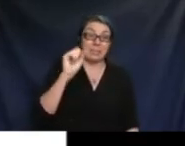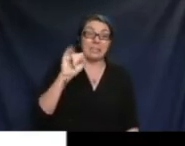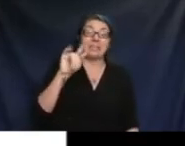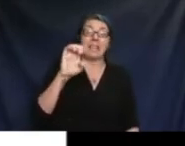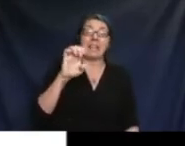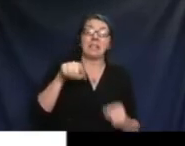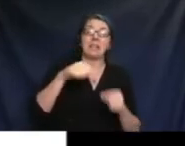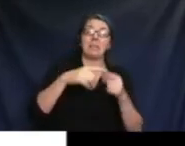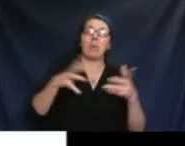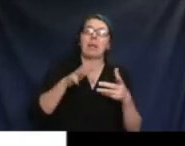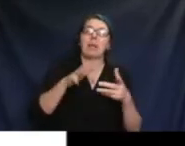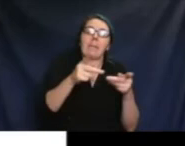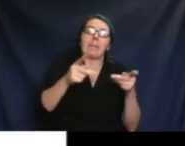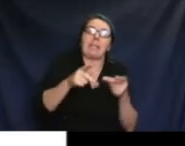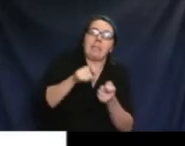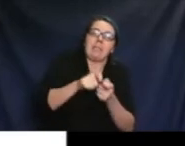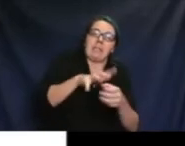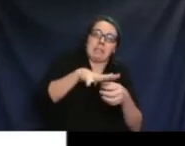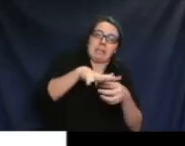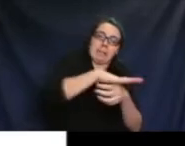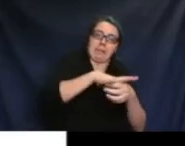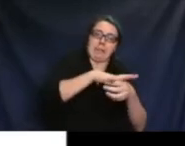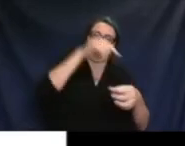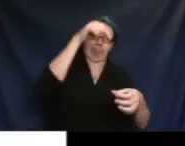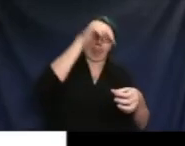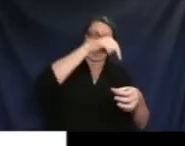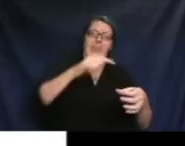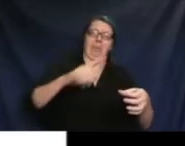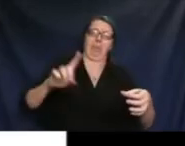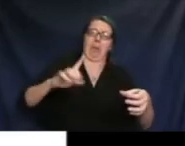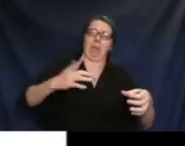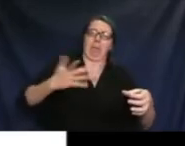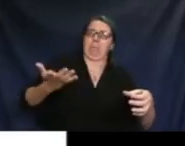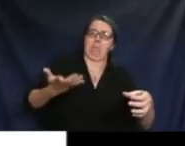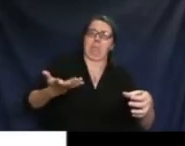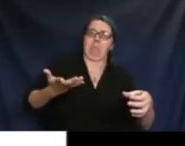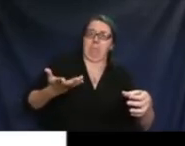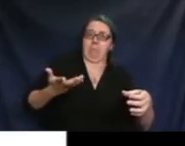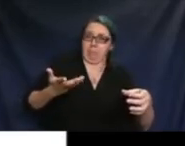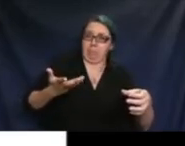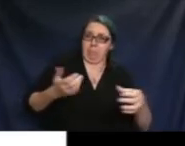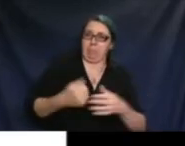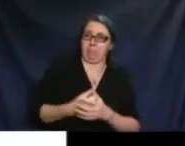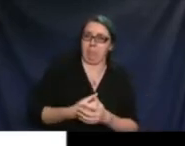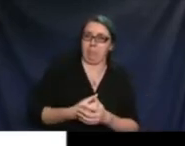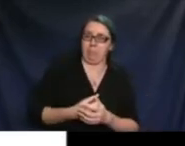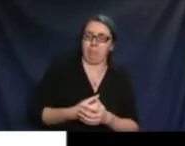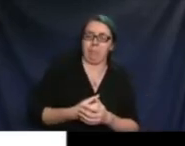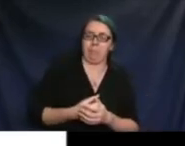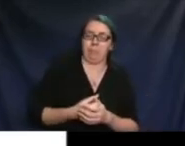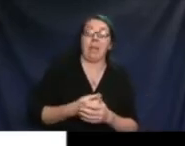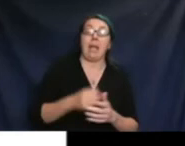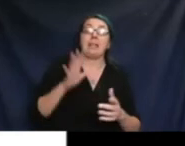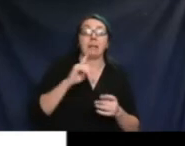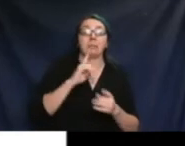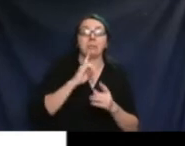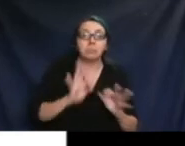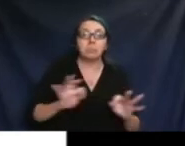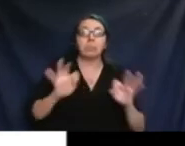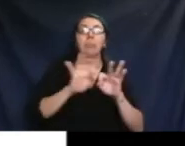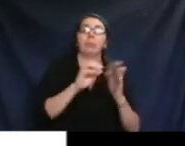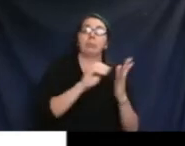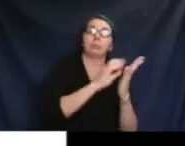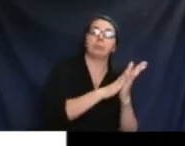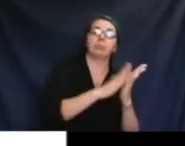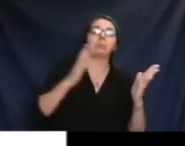overall sort of assessment of projects for Julie, who will ultimately be the one selecting projects in partnership